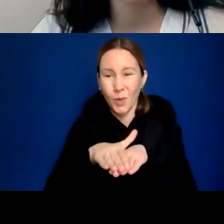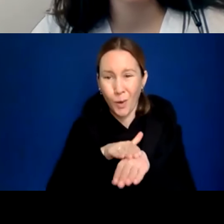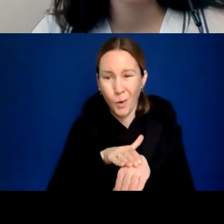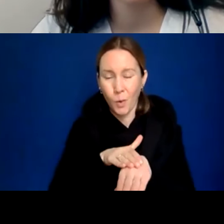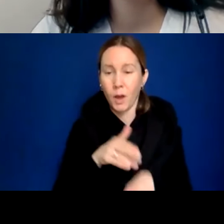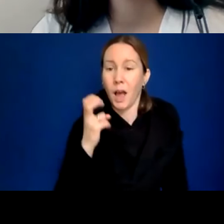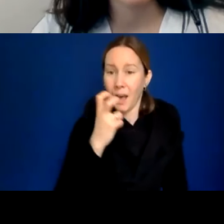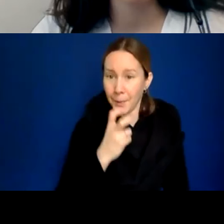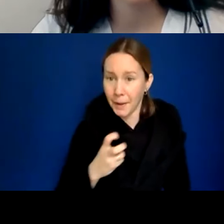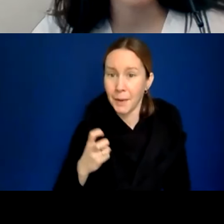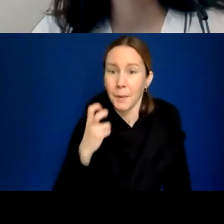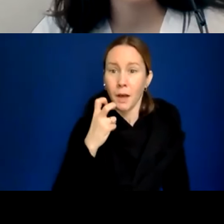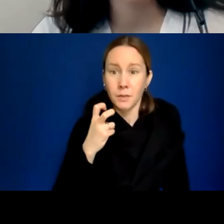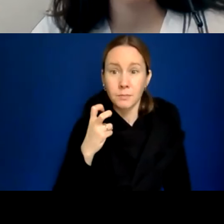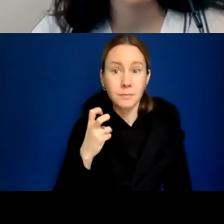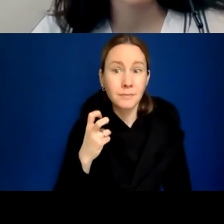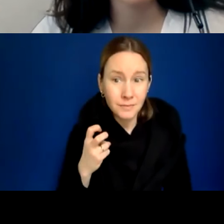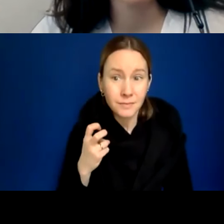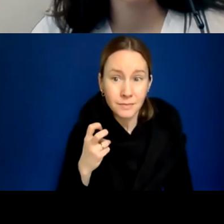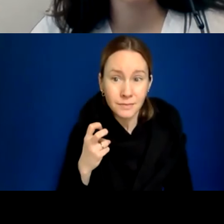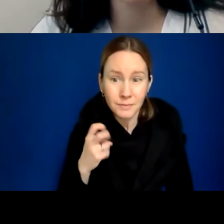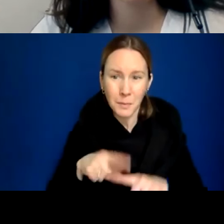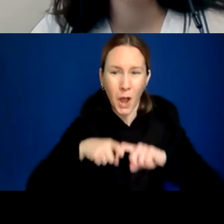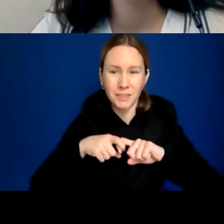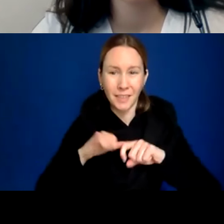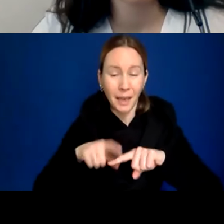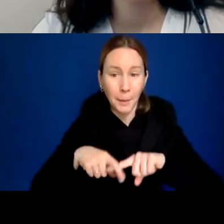it to emphasize that key word.